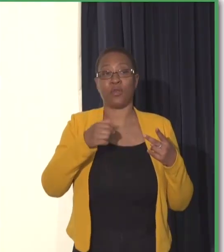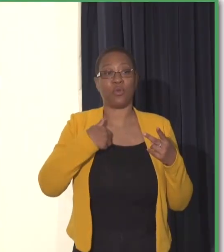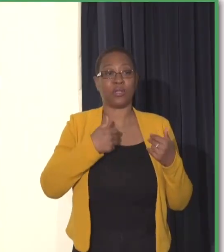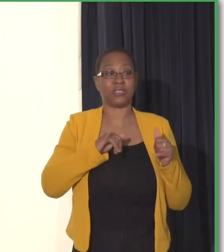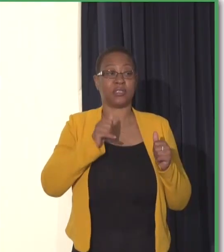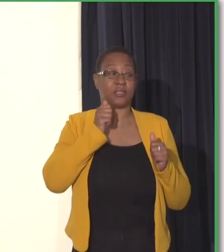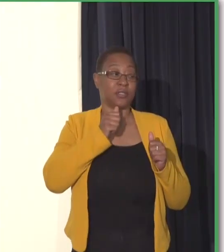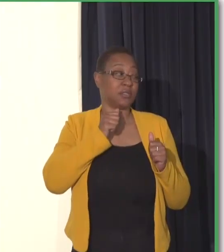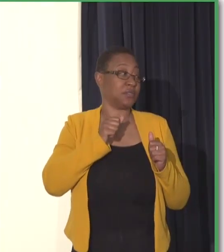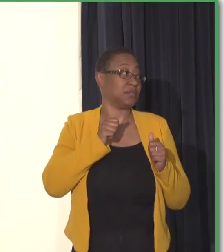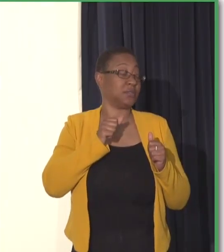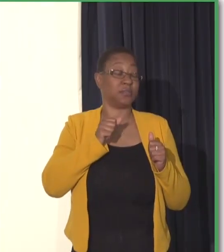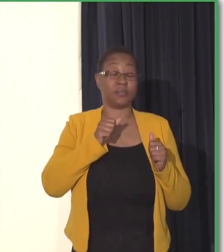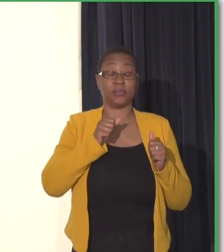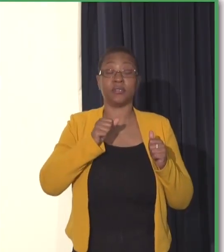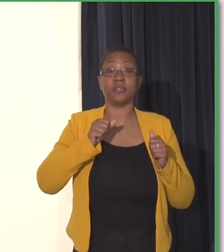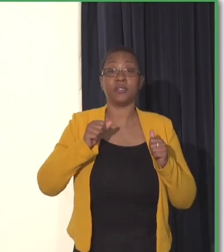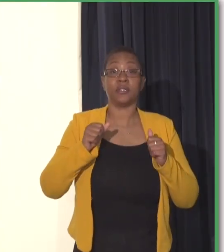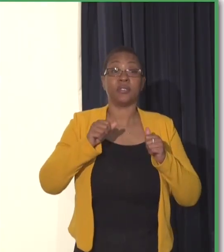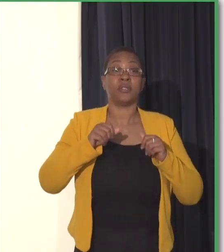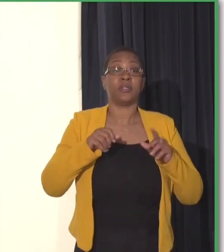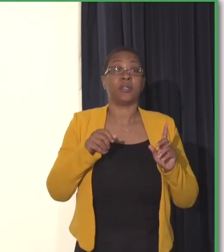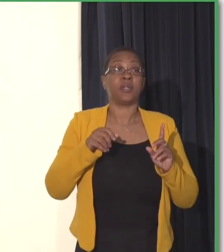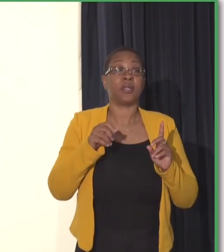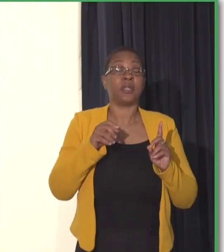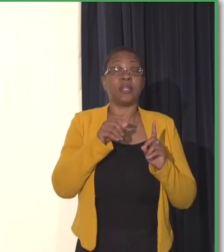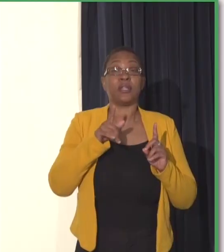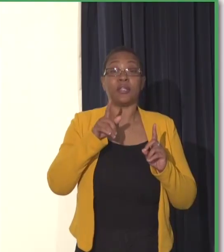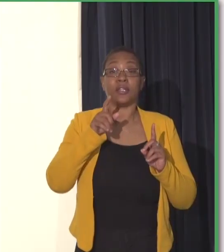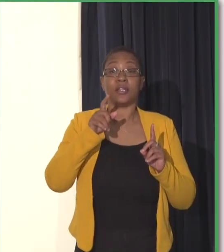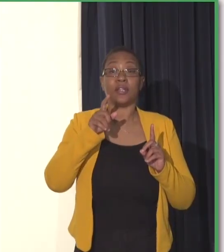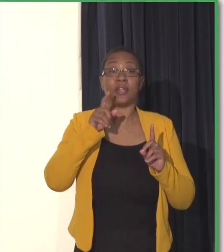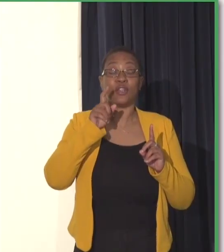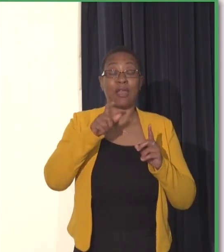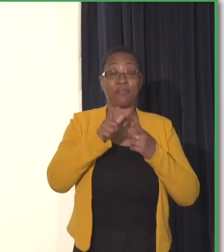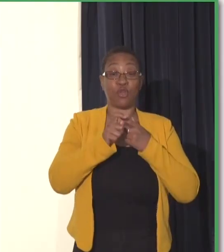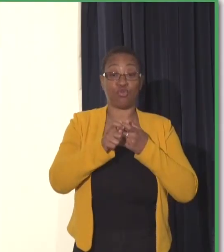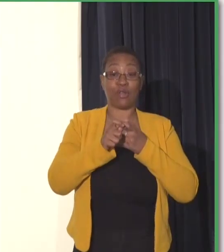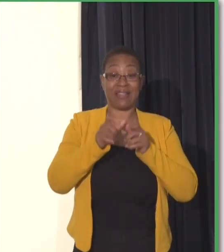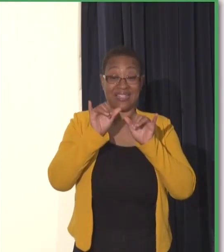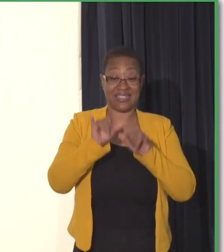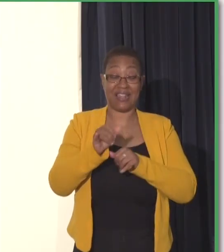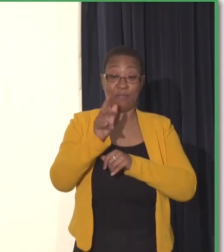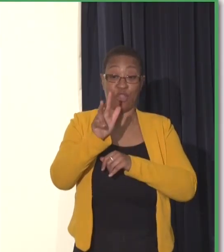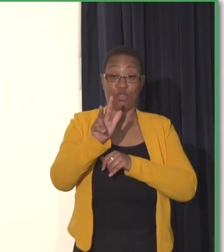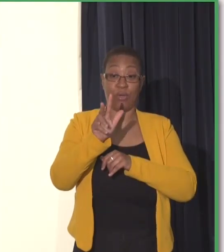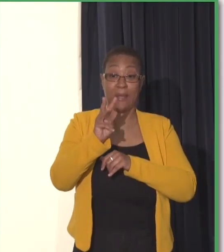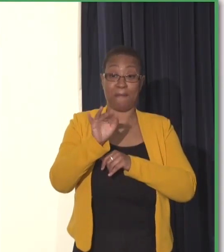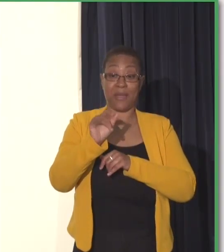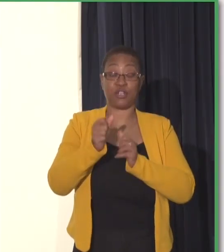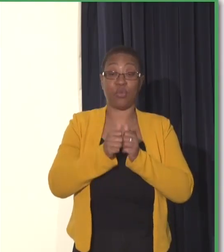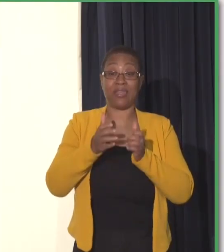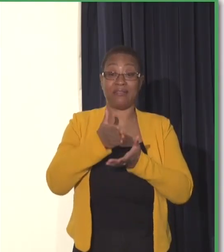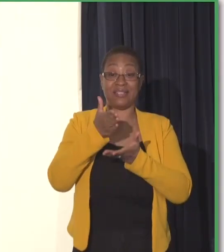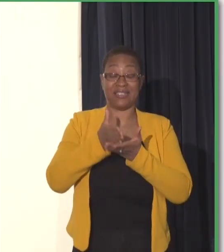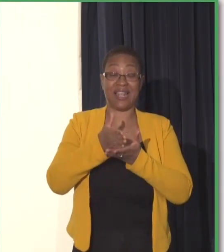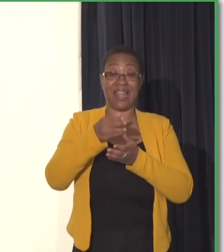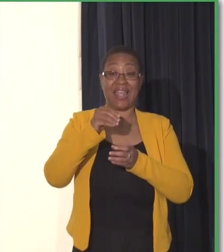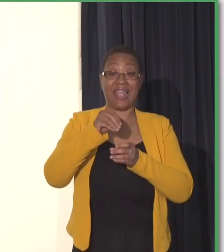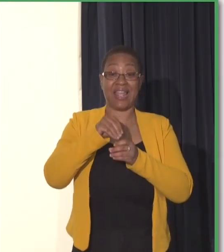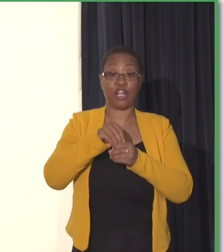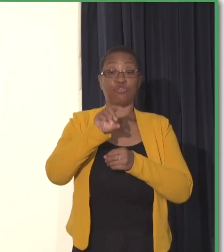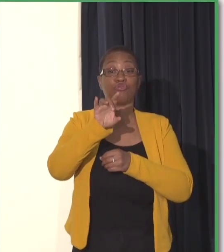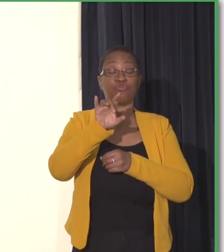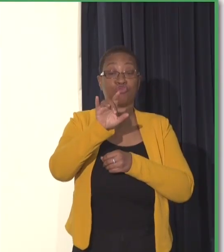girls. You have to be able to run the same 3 miles without stopping within